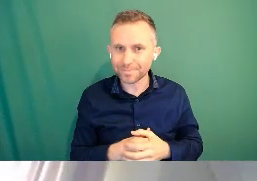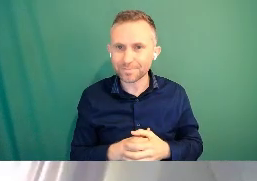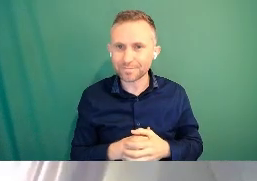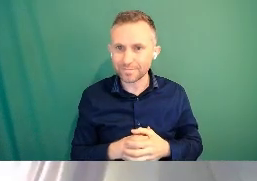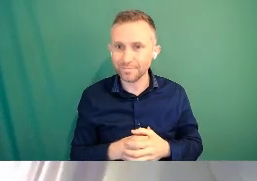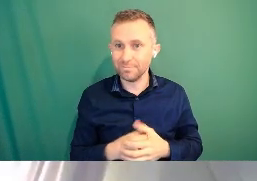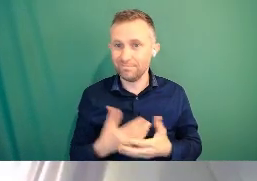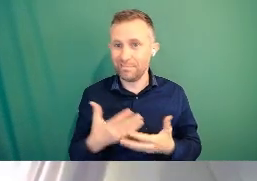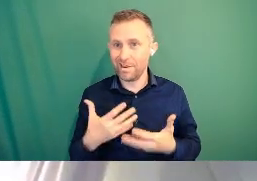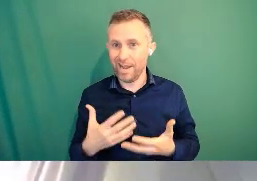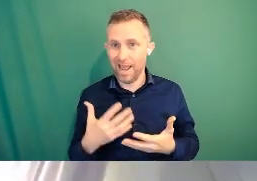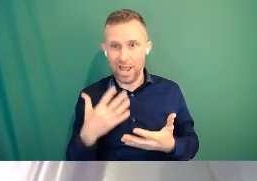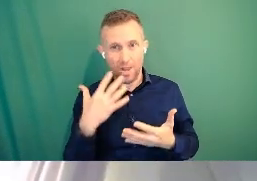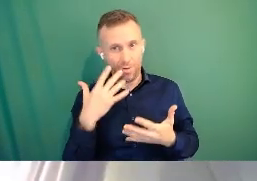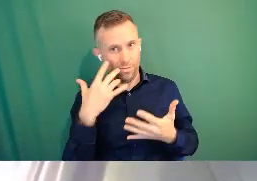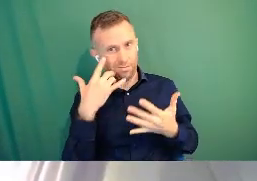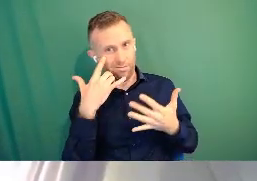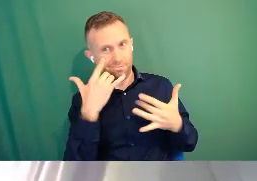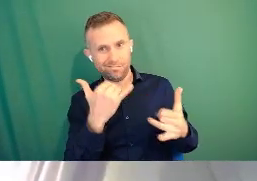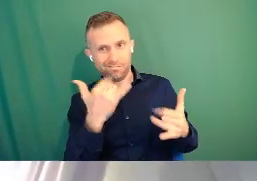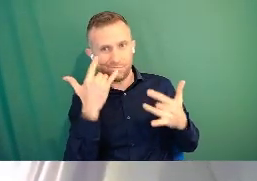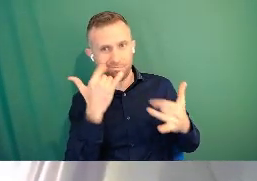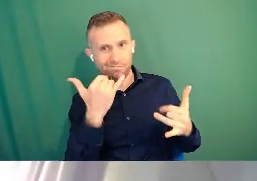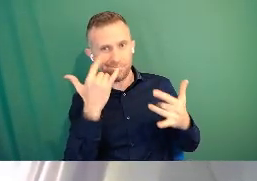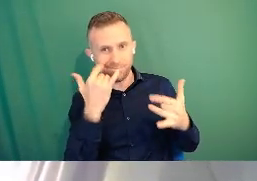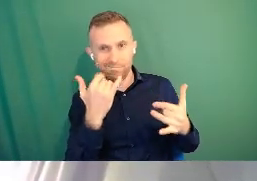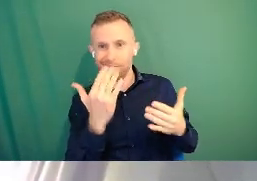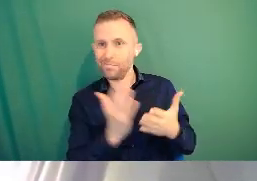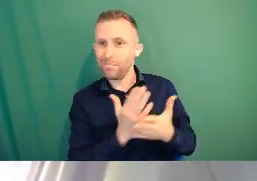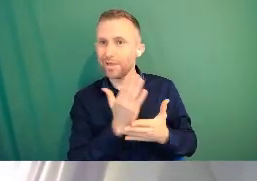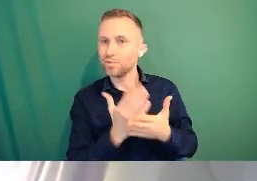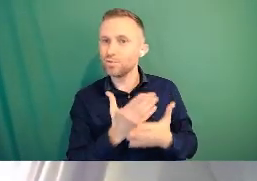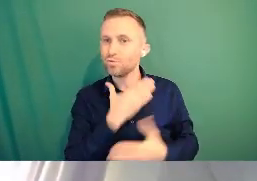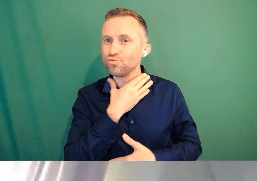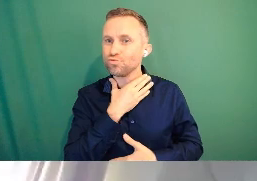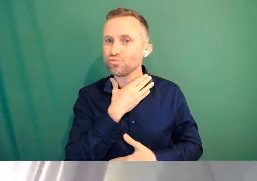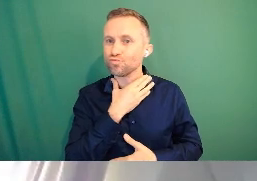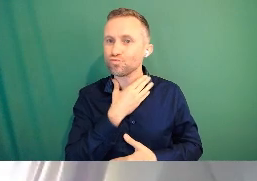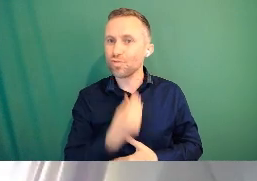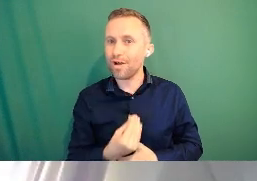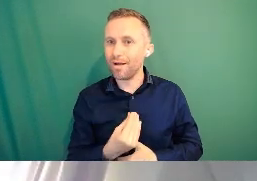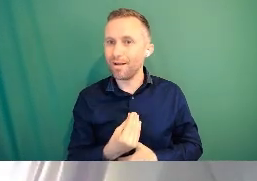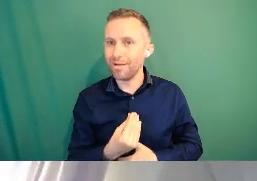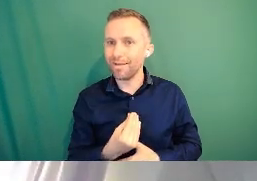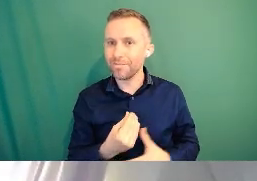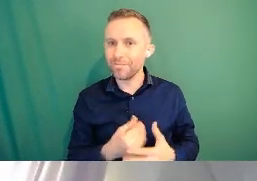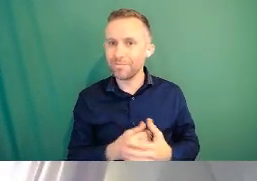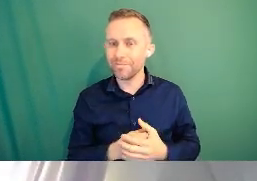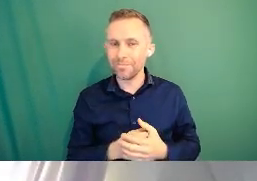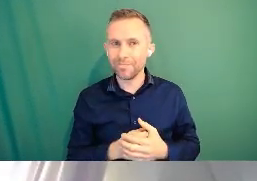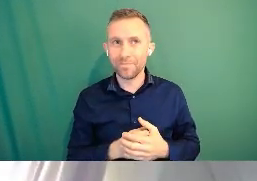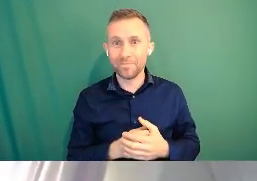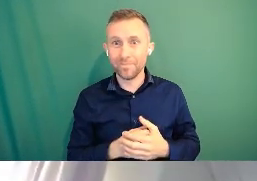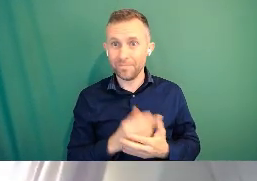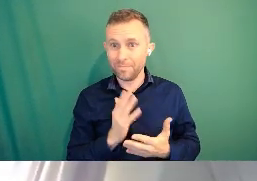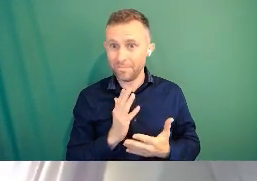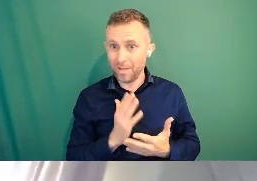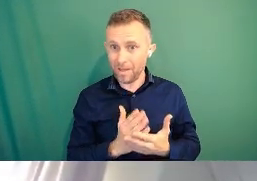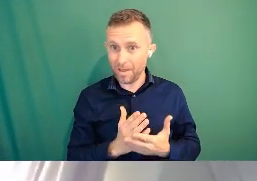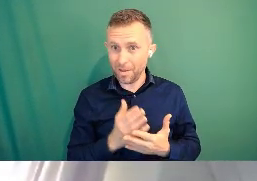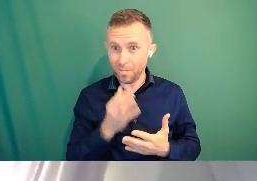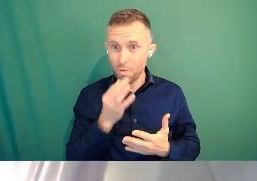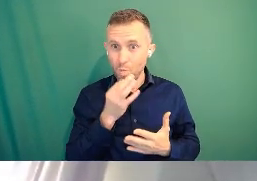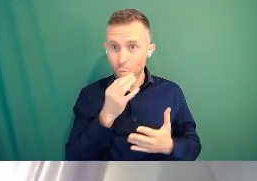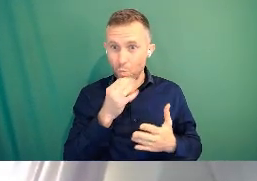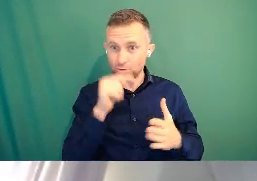we're at a stage that we're monitoring, making sure that that tower's drying out, and then later on, once we're certain that all